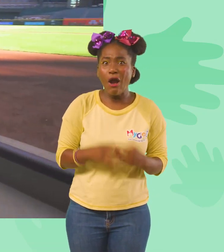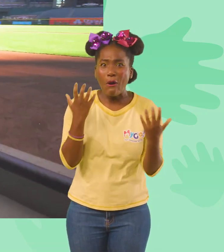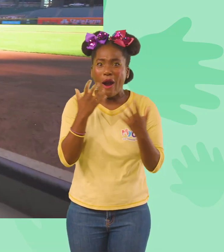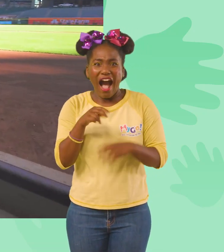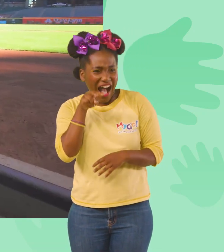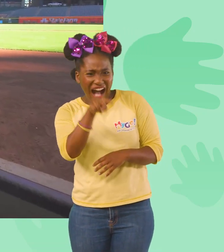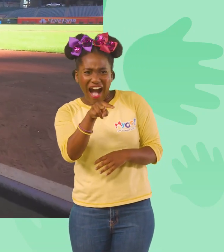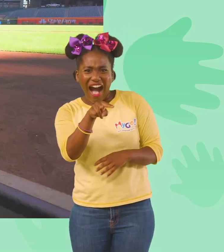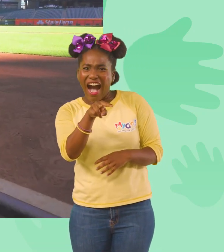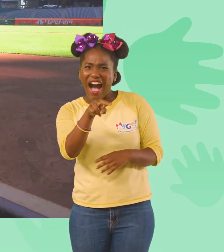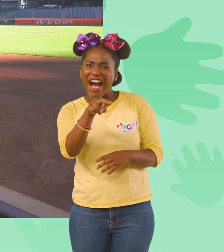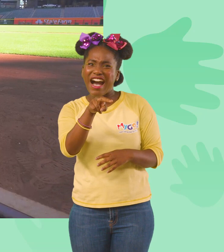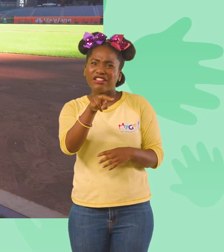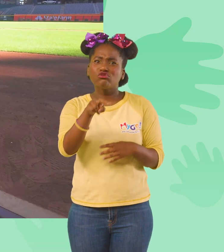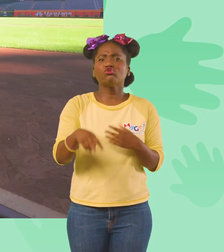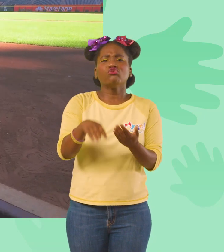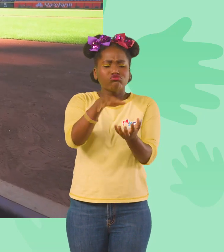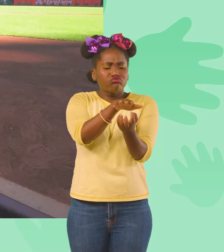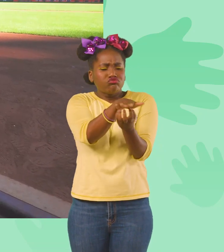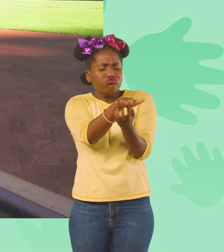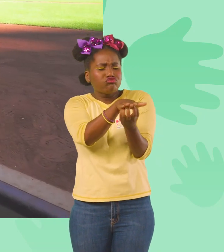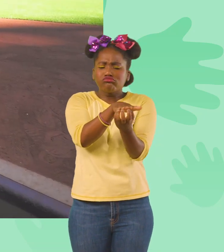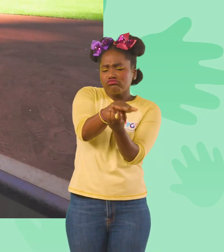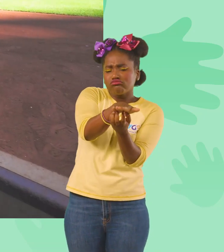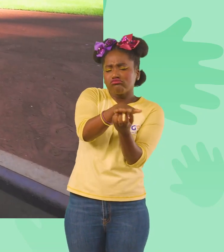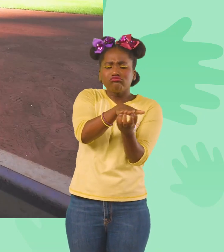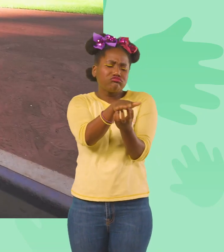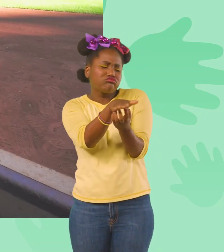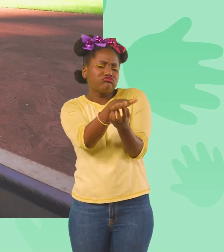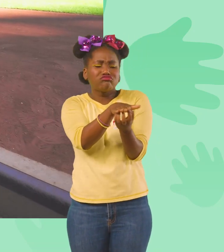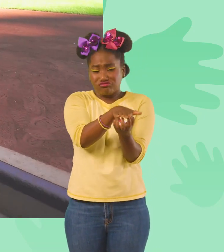Look! Let's clean off our shoes.